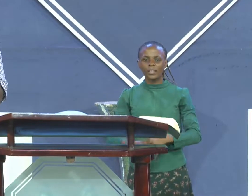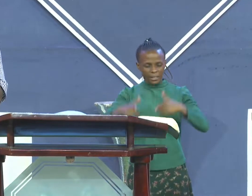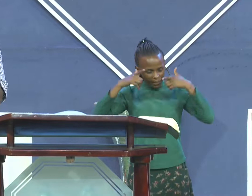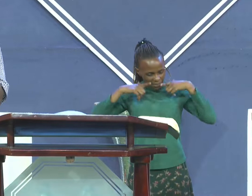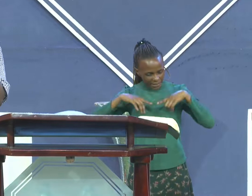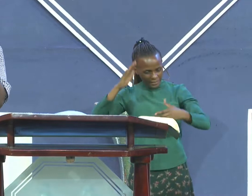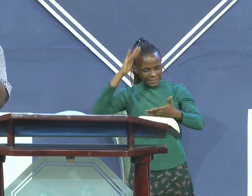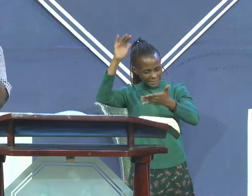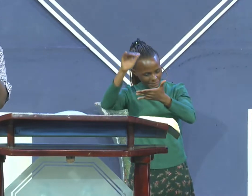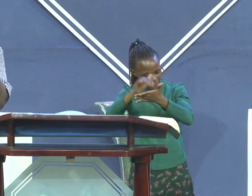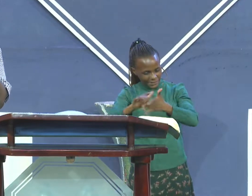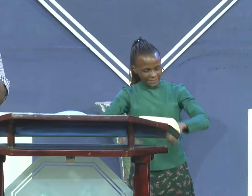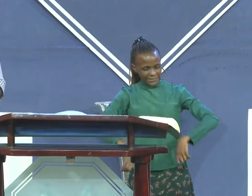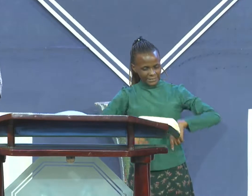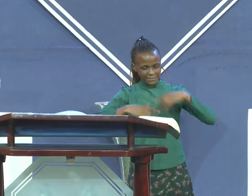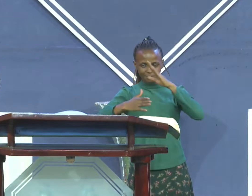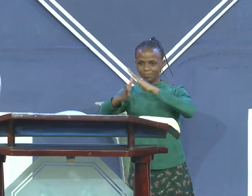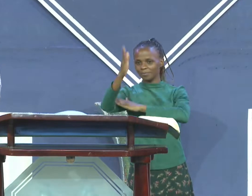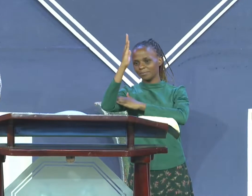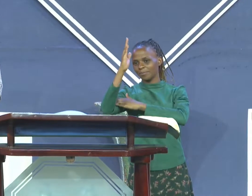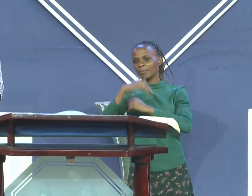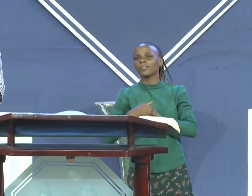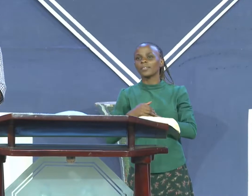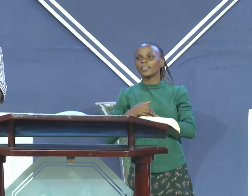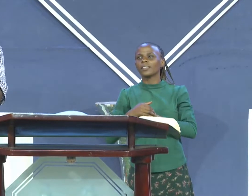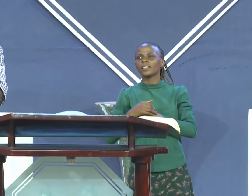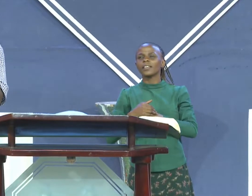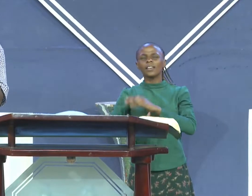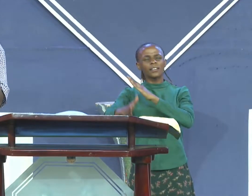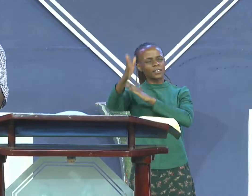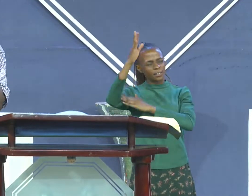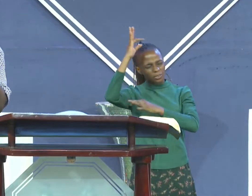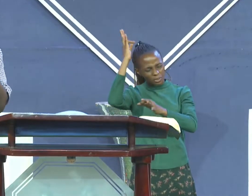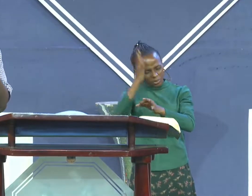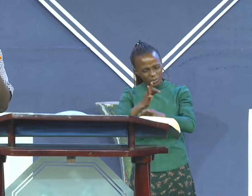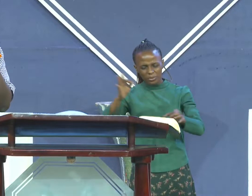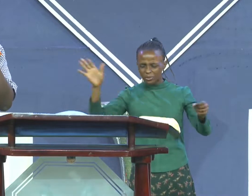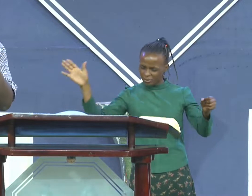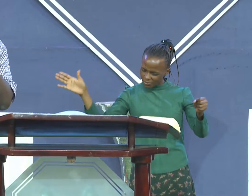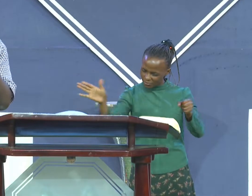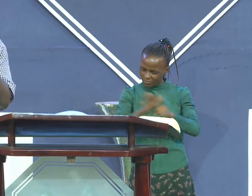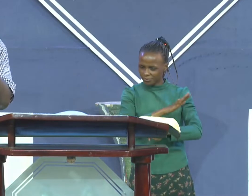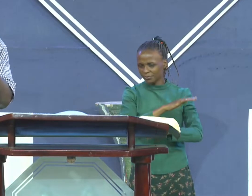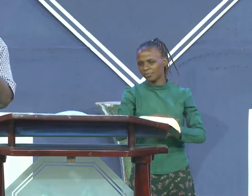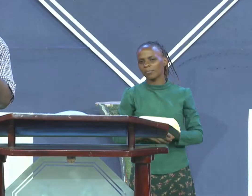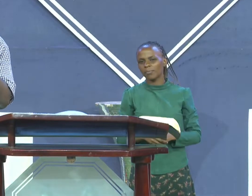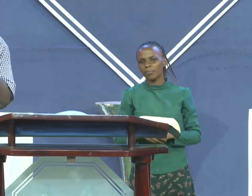Let us believe the living God, the faithful God.